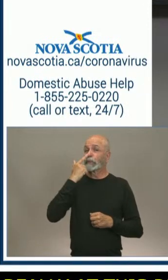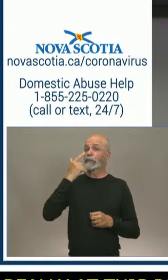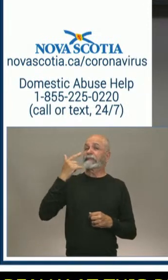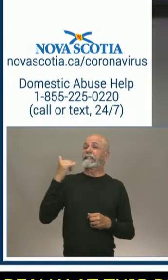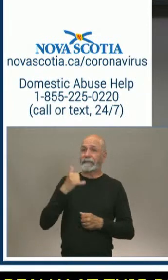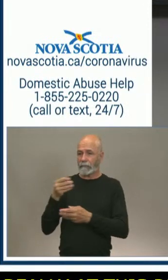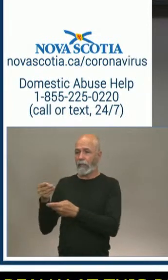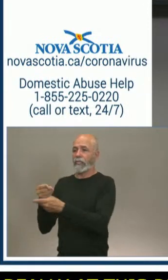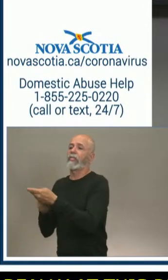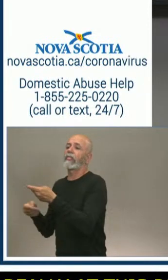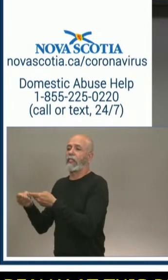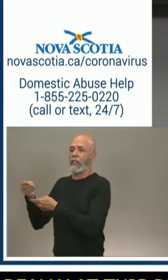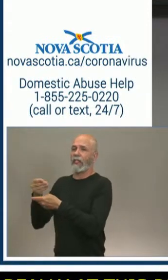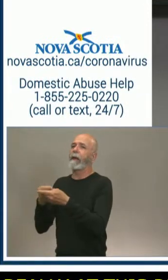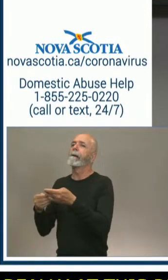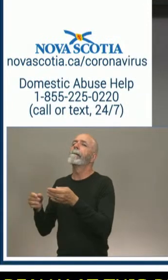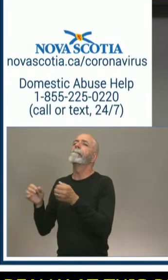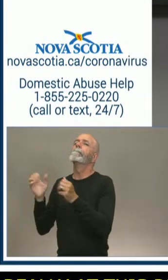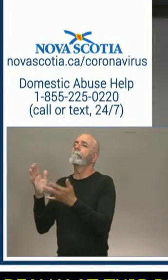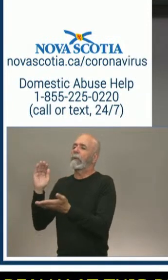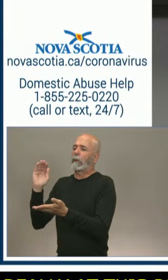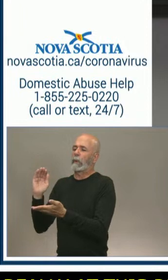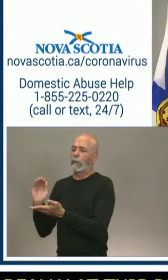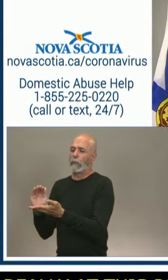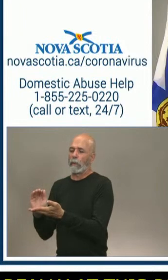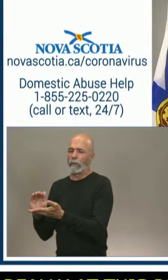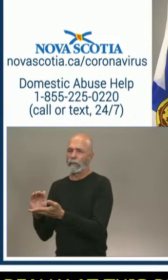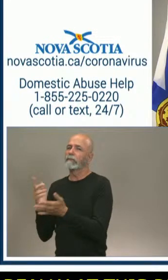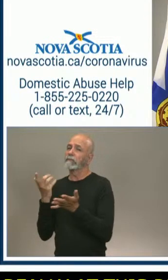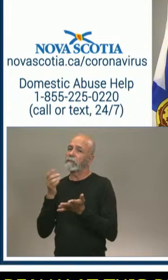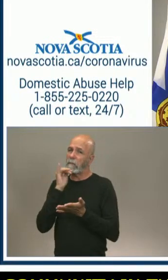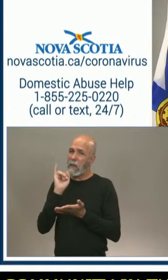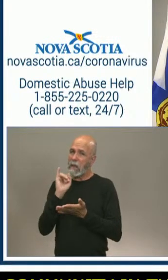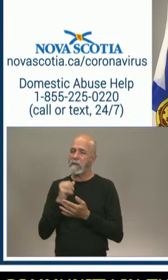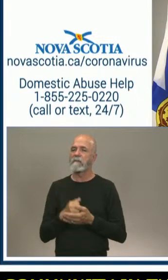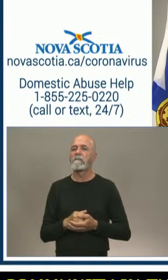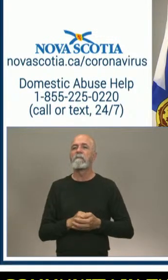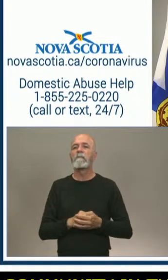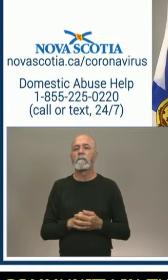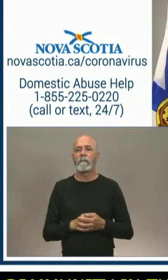that specific group. Next, we'll go to Jonathan McGinnis with CTV.